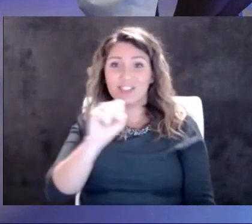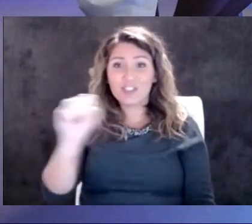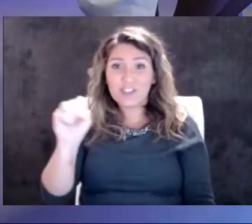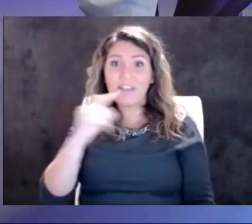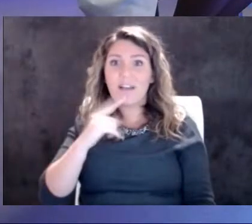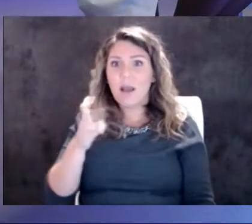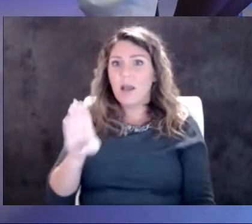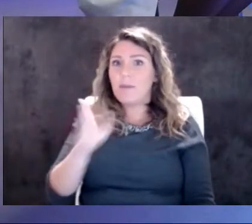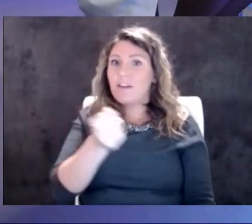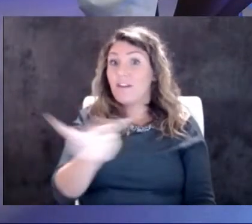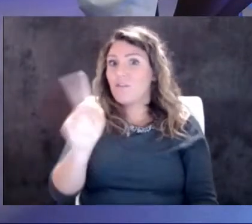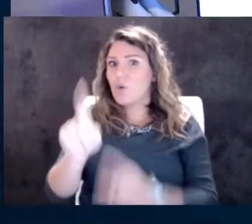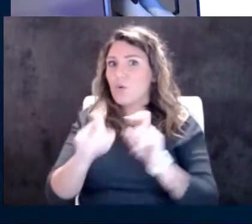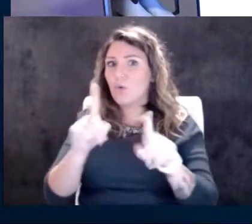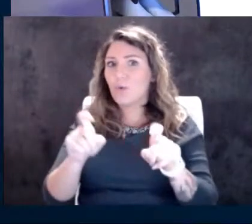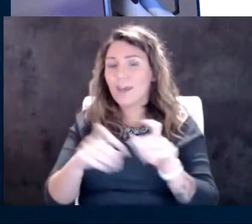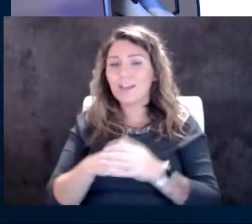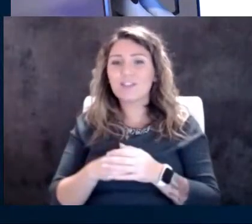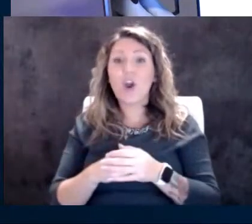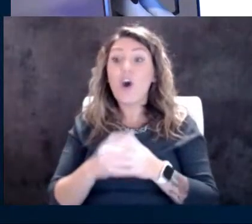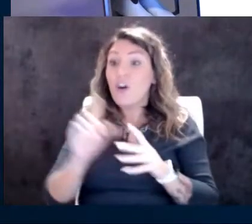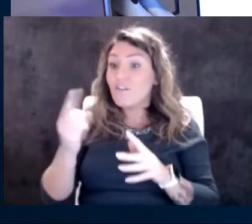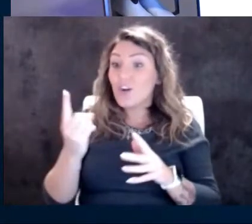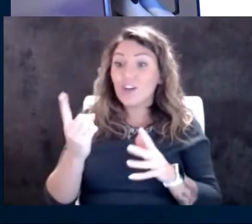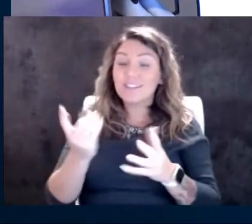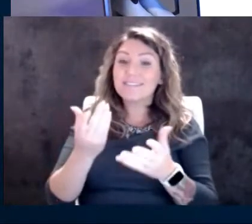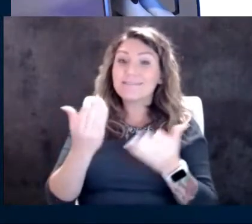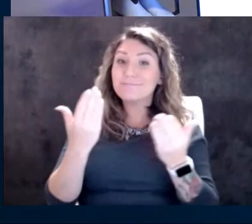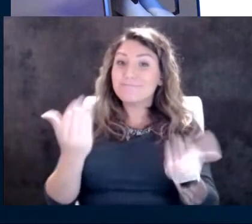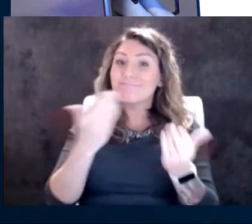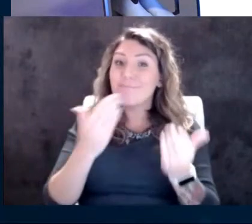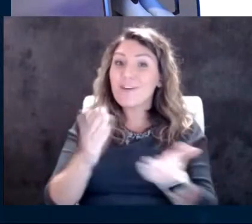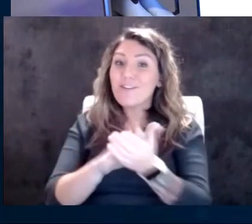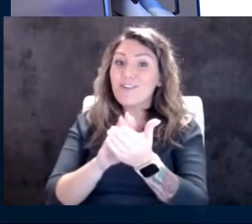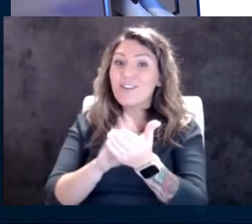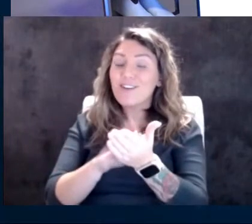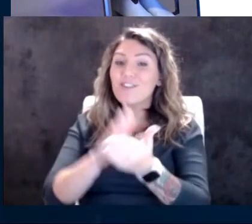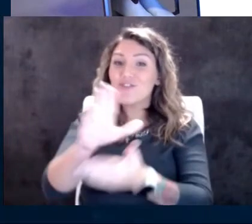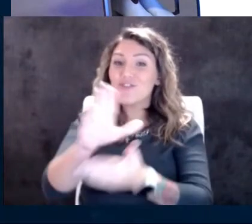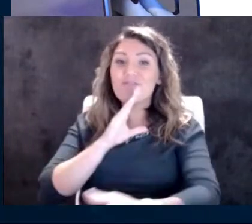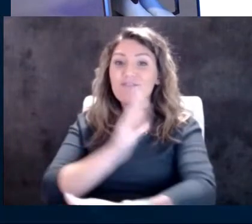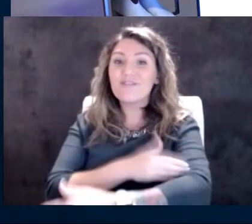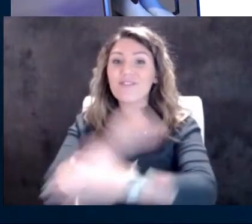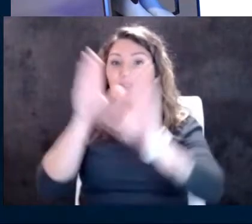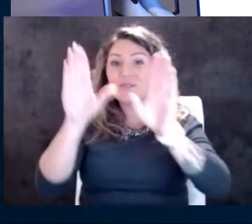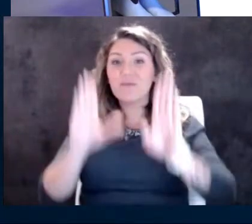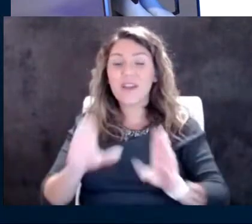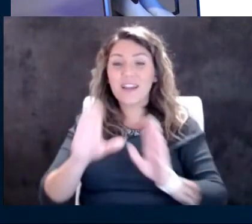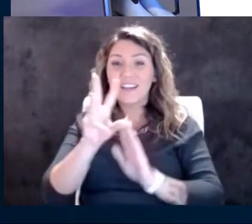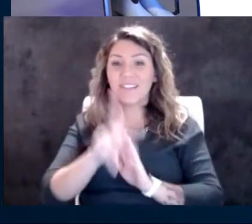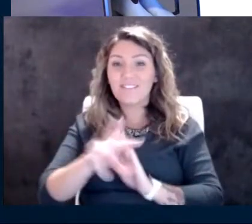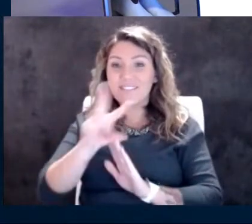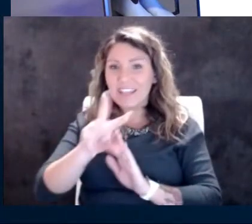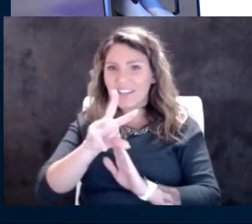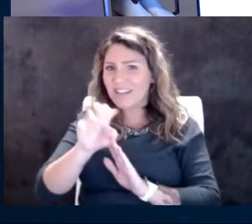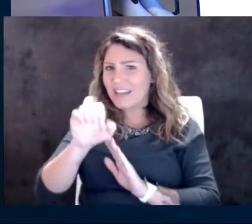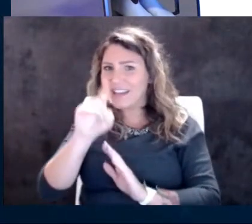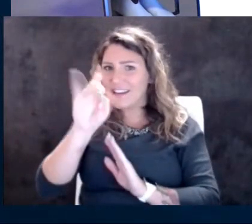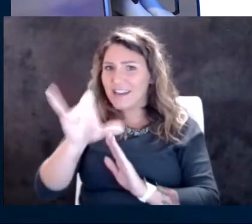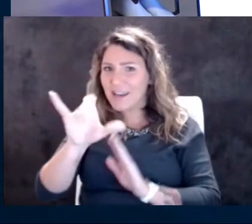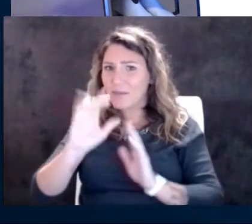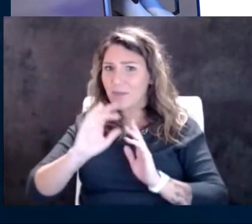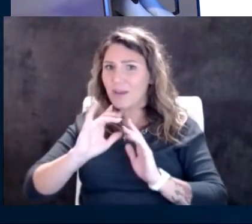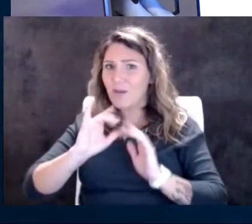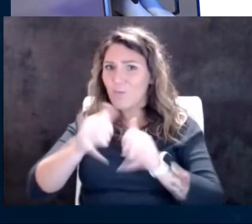questions out there. First of all, I get to congratulate you earlier this week with your daughter's outstanding video that won that kind of Emmy award. That was pretty cool there, my sonny.